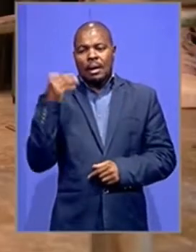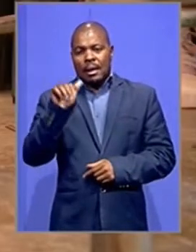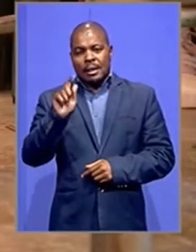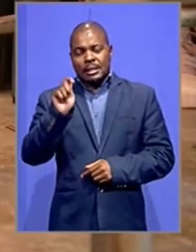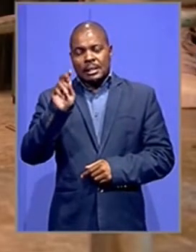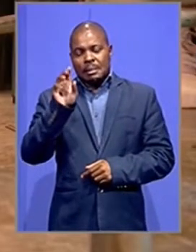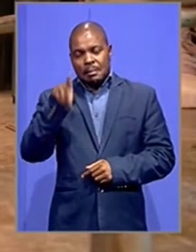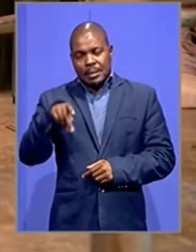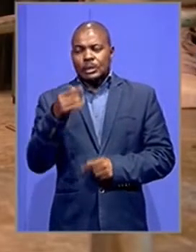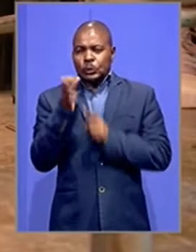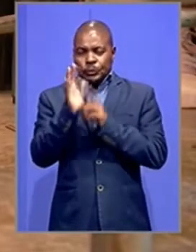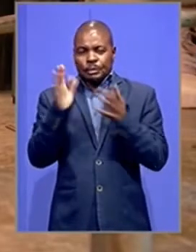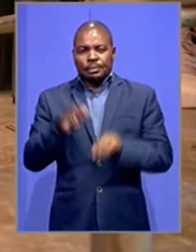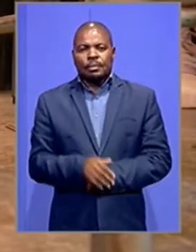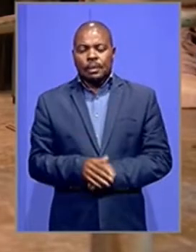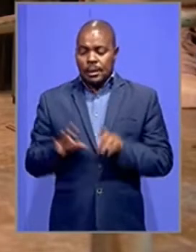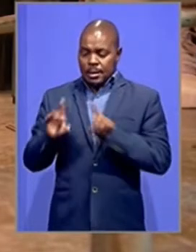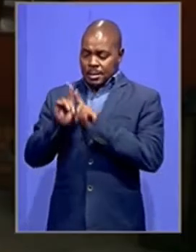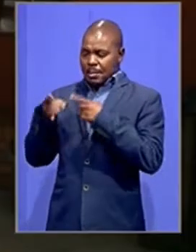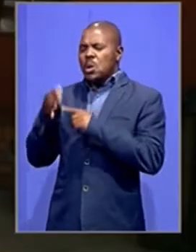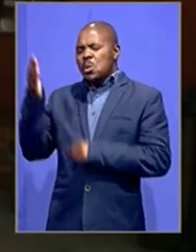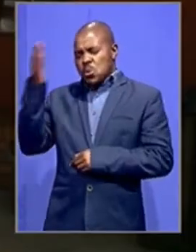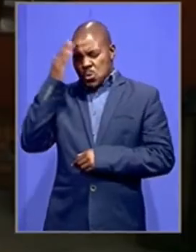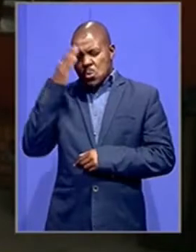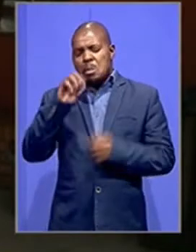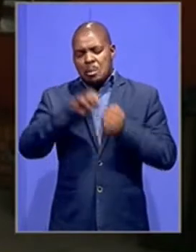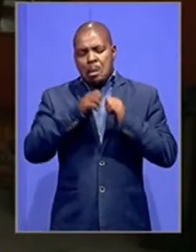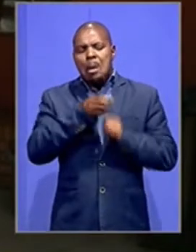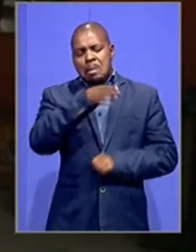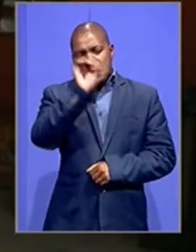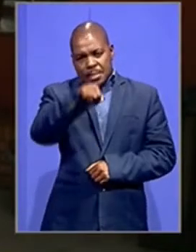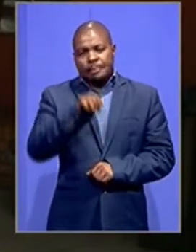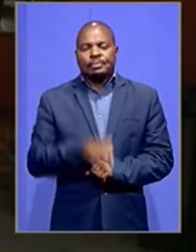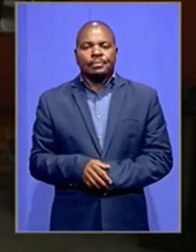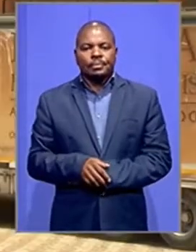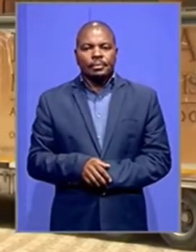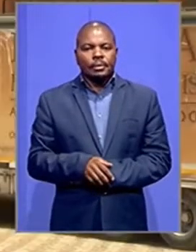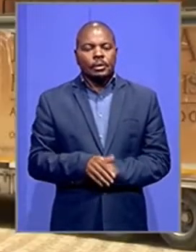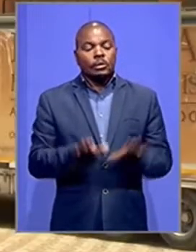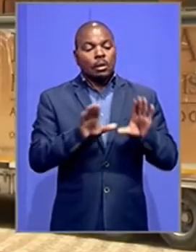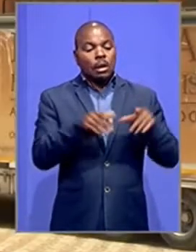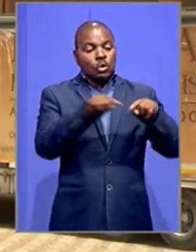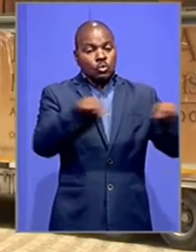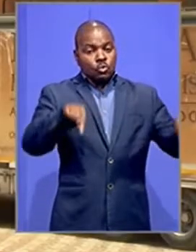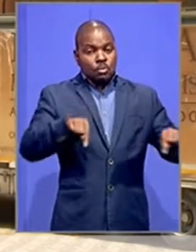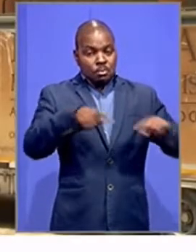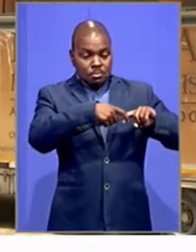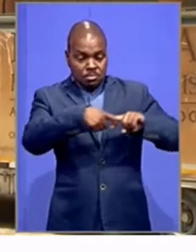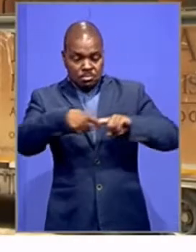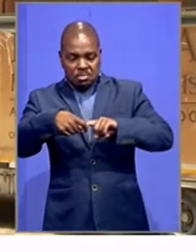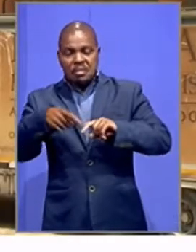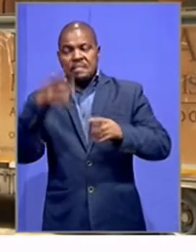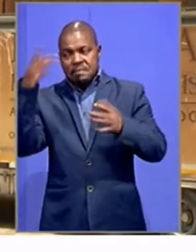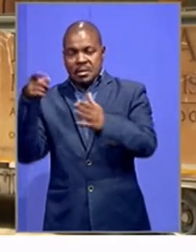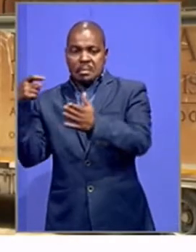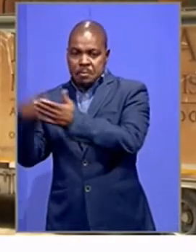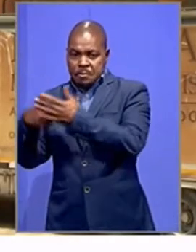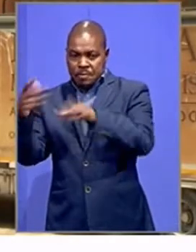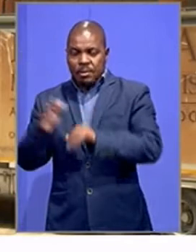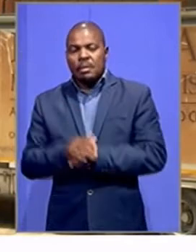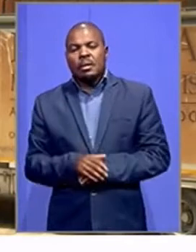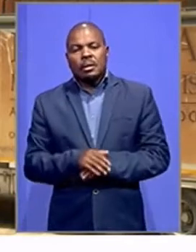Lefapha la re le itse sentle ka dikgwetlho tse. We have procured mobile classrooms. In some cases,